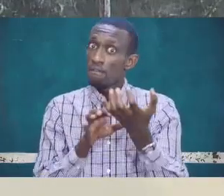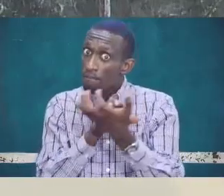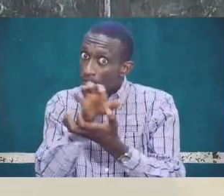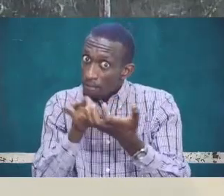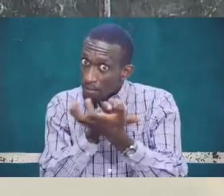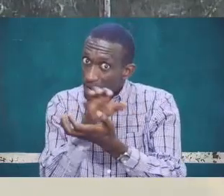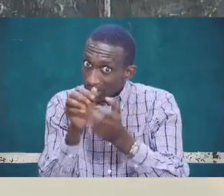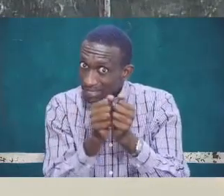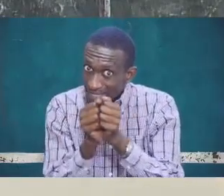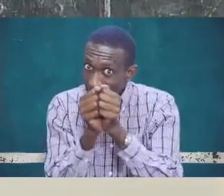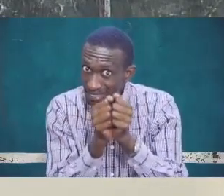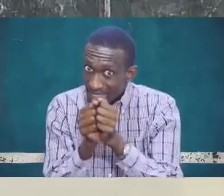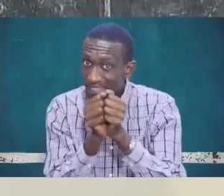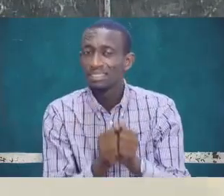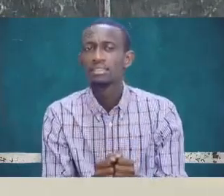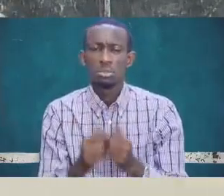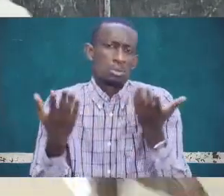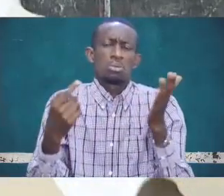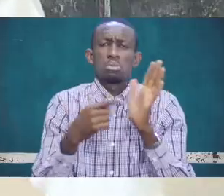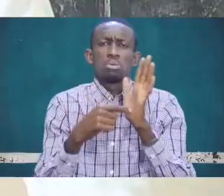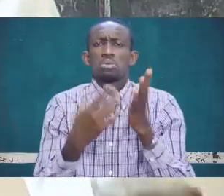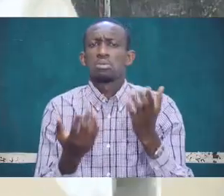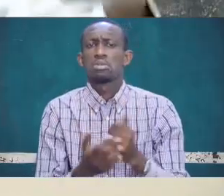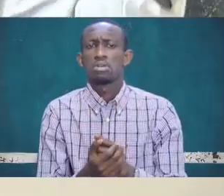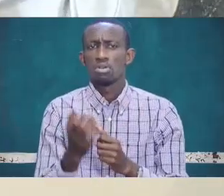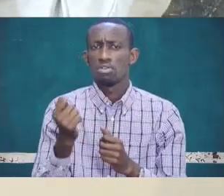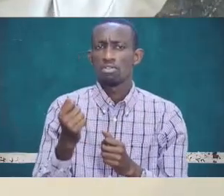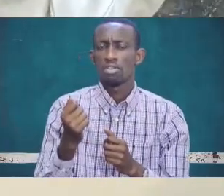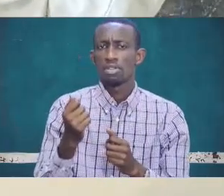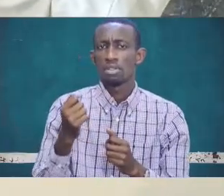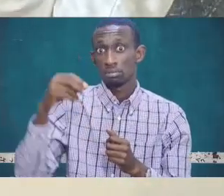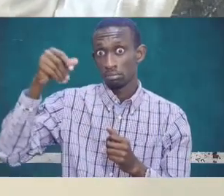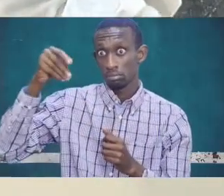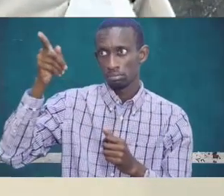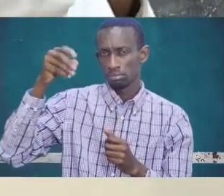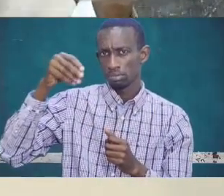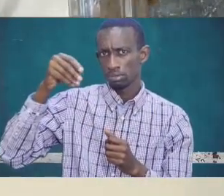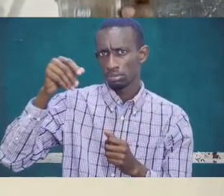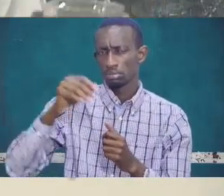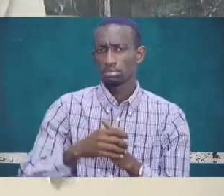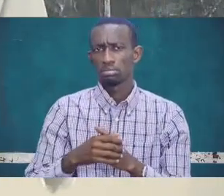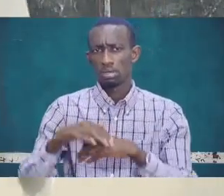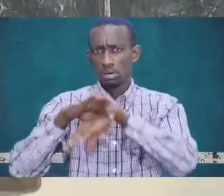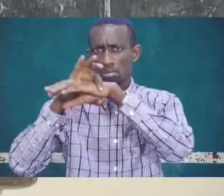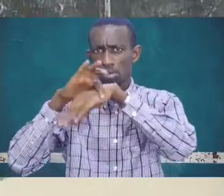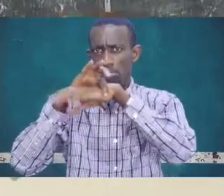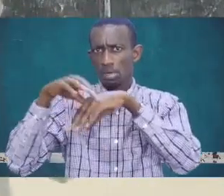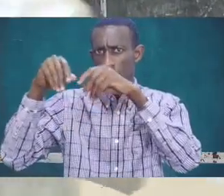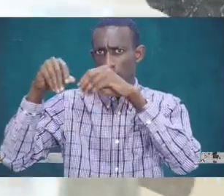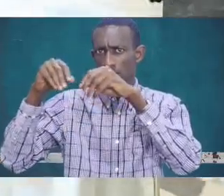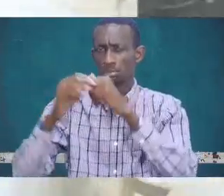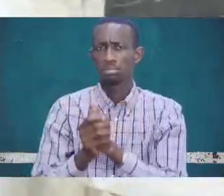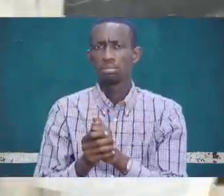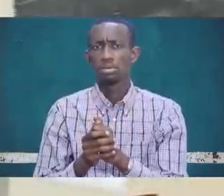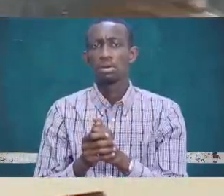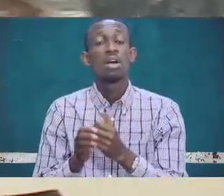them together. Then, for example, you may be having the sand. This is the sand. That is an example. And then you add